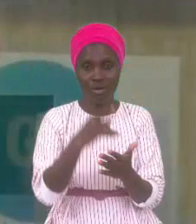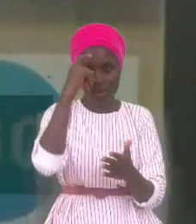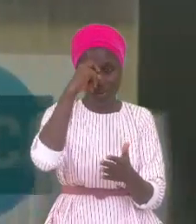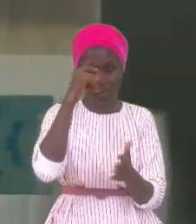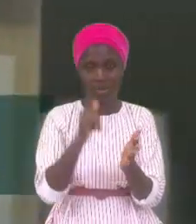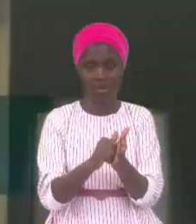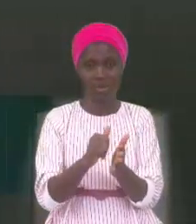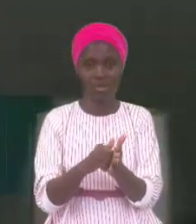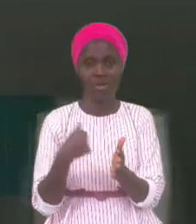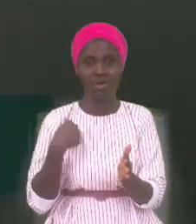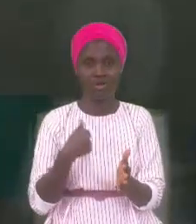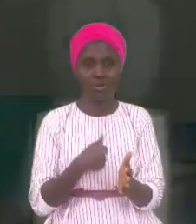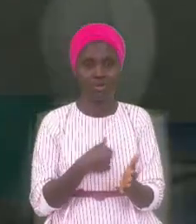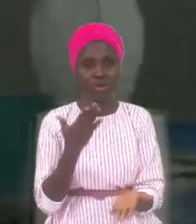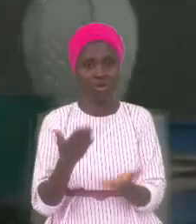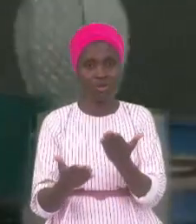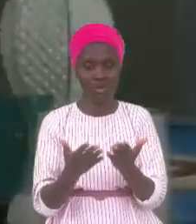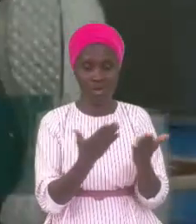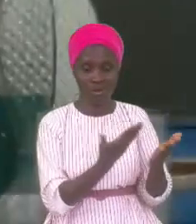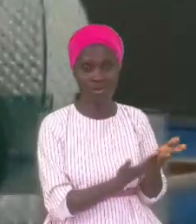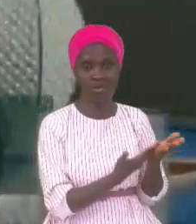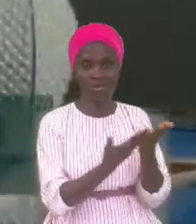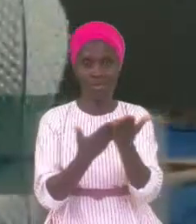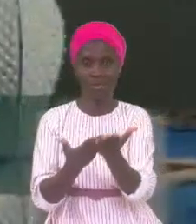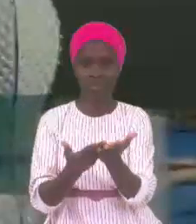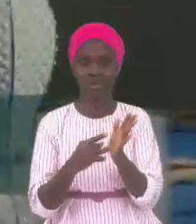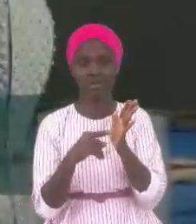may present